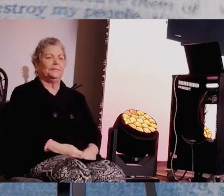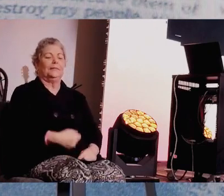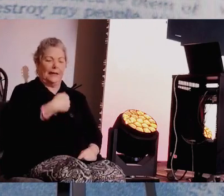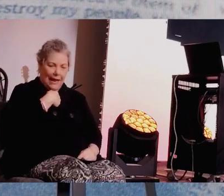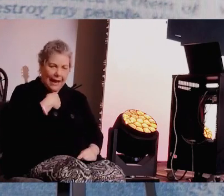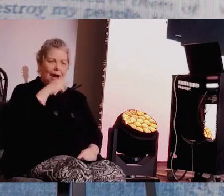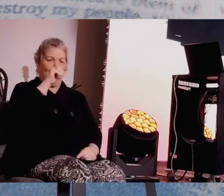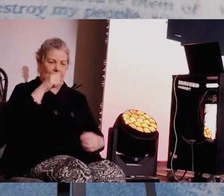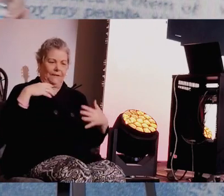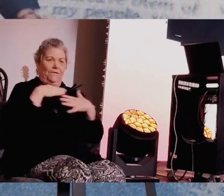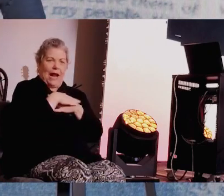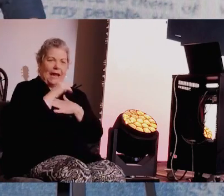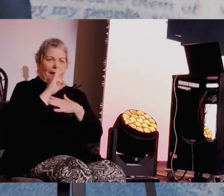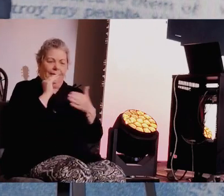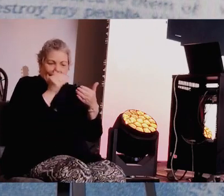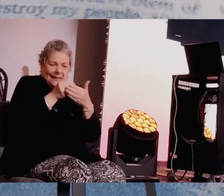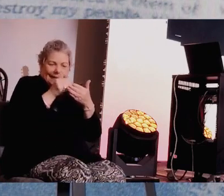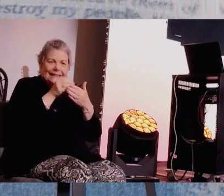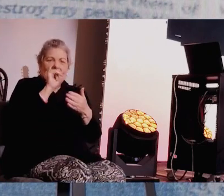I was afraid of intimacy.